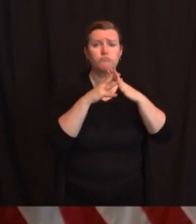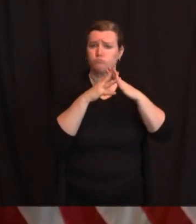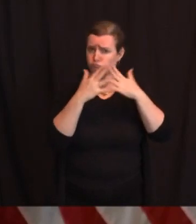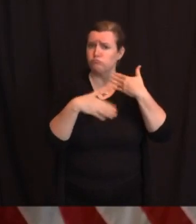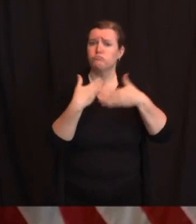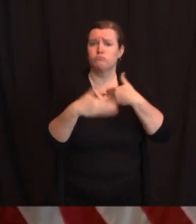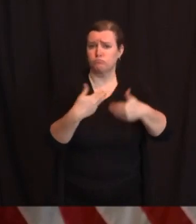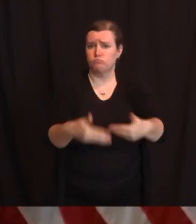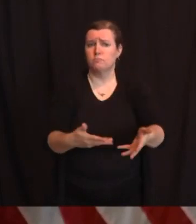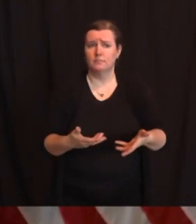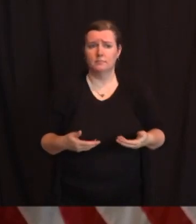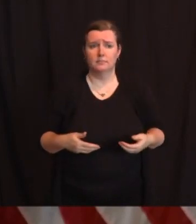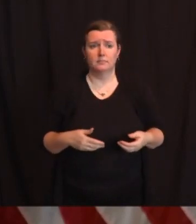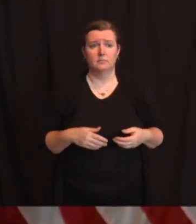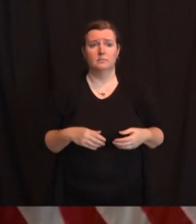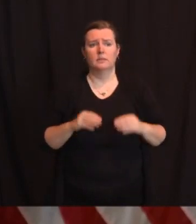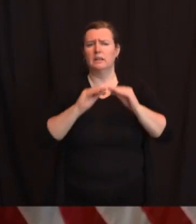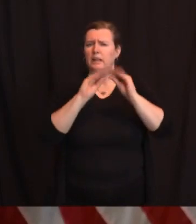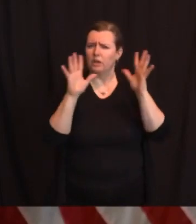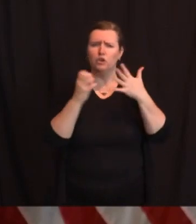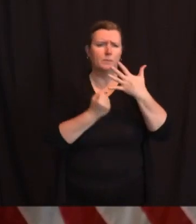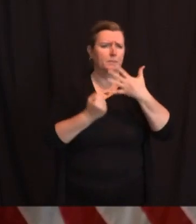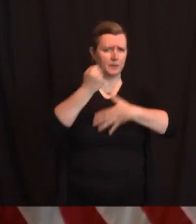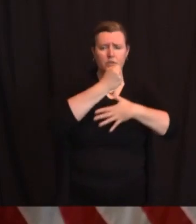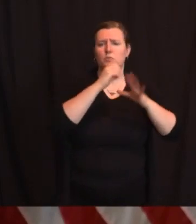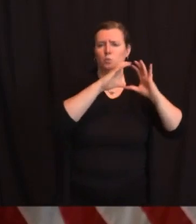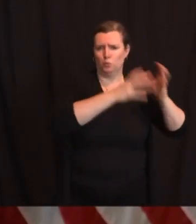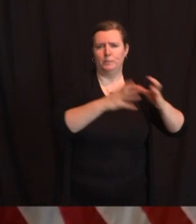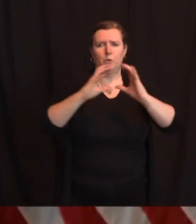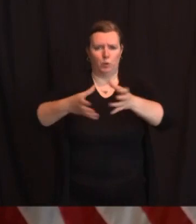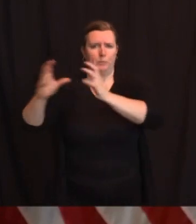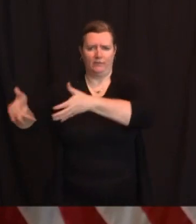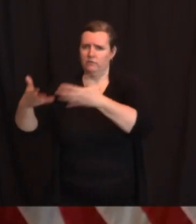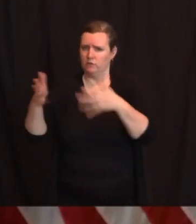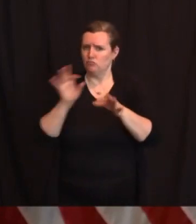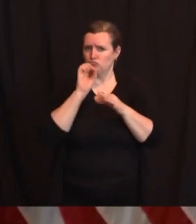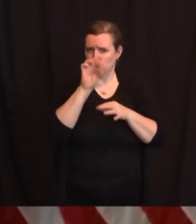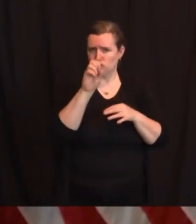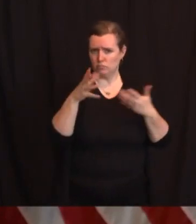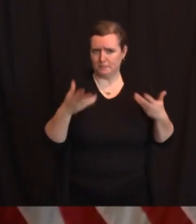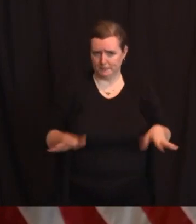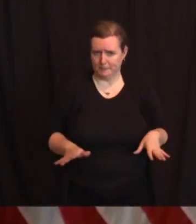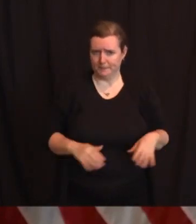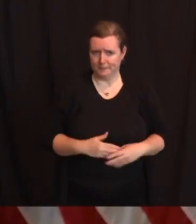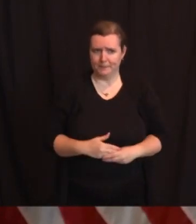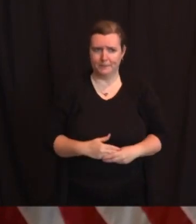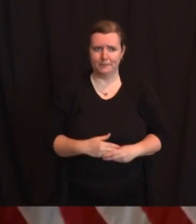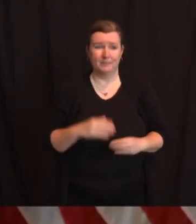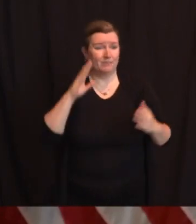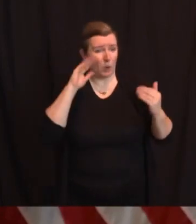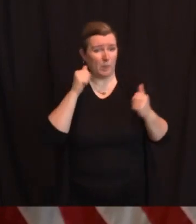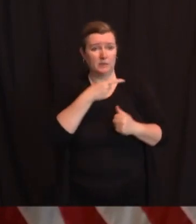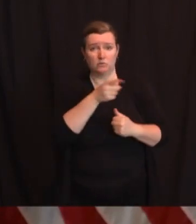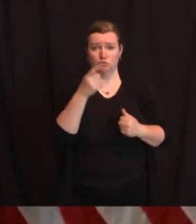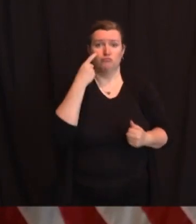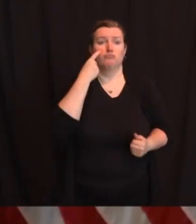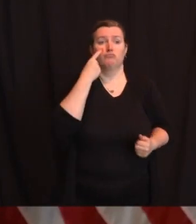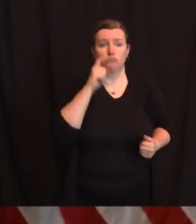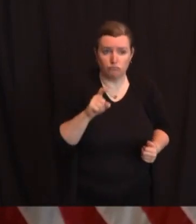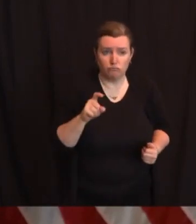very clear set of priorities. And their priorities, I hope that you would recognize and share with us, which